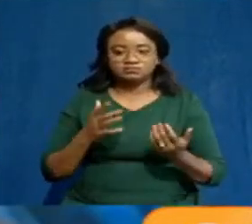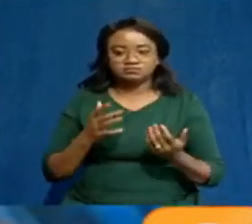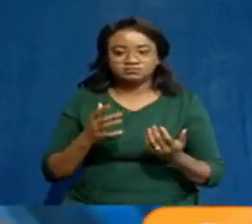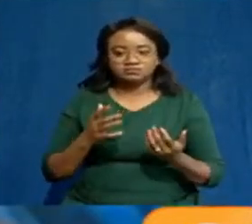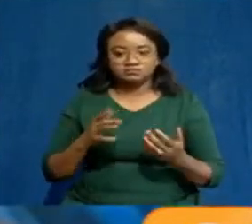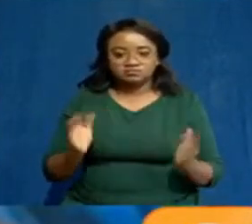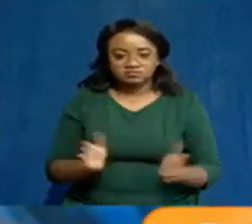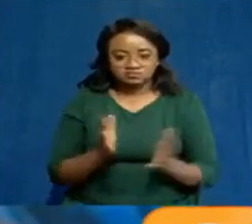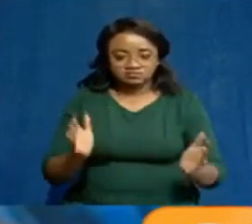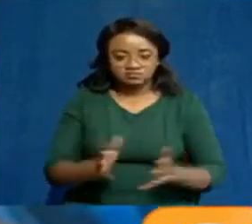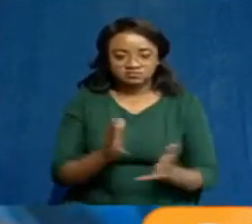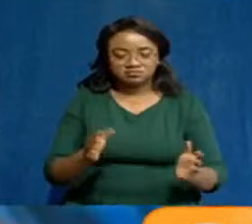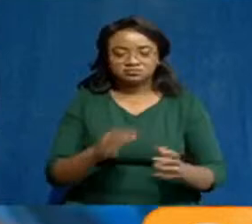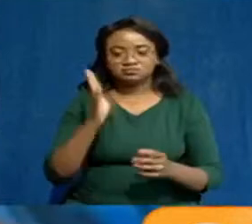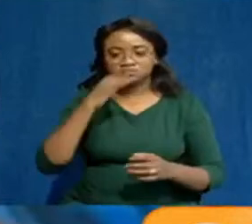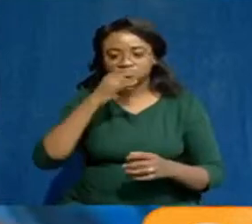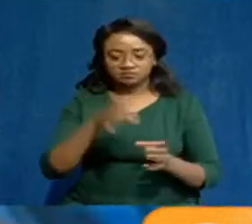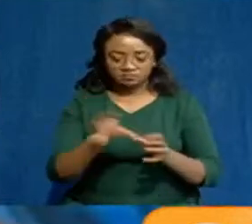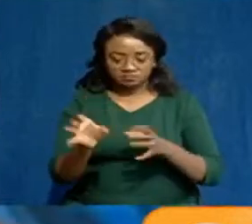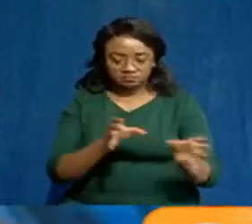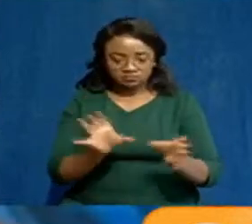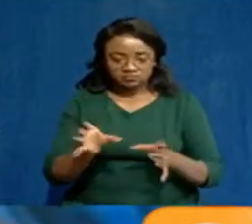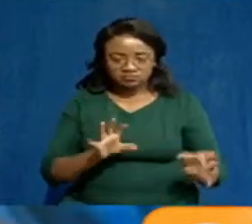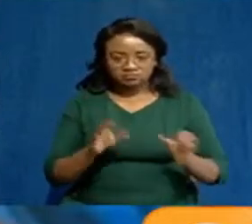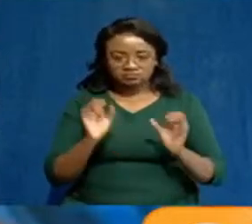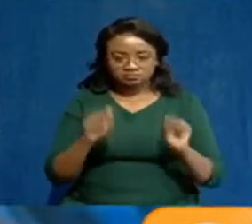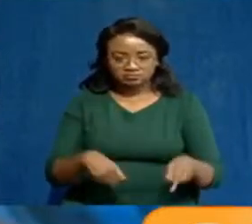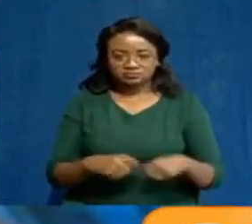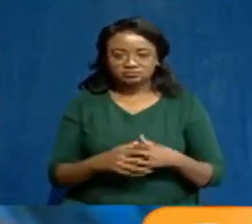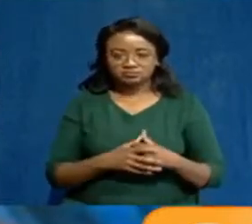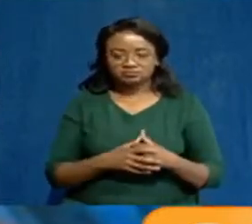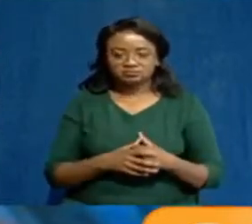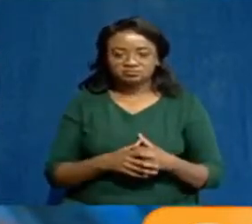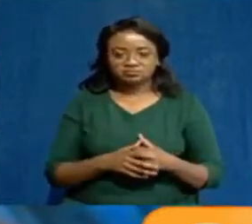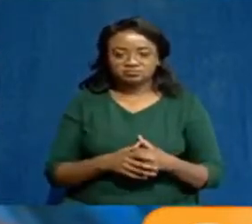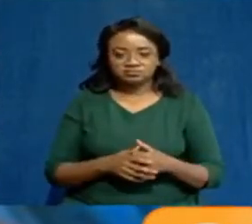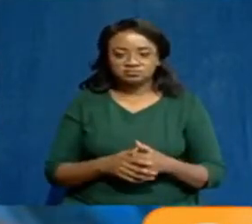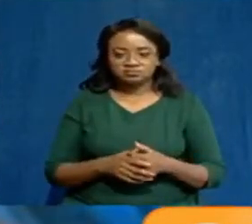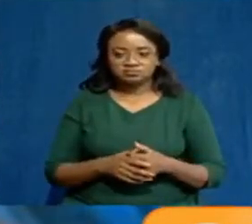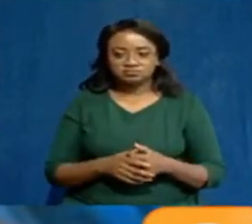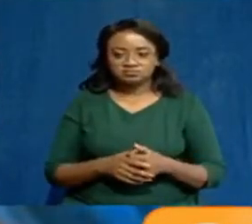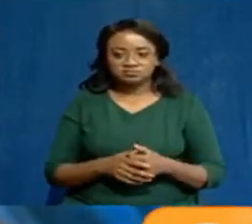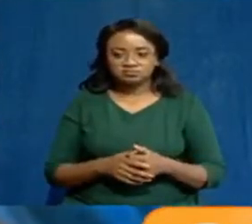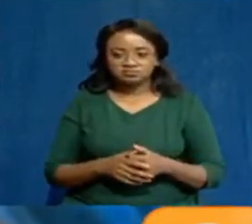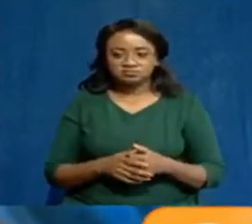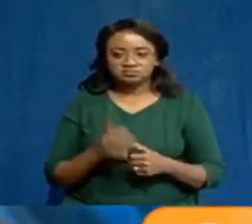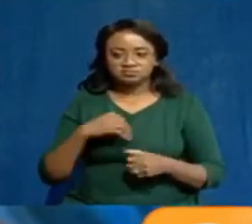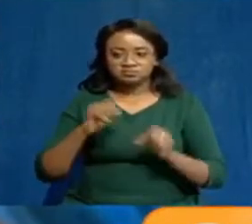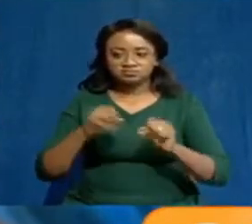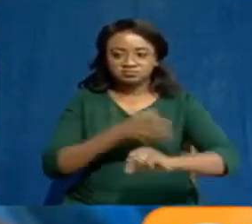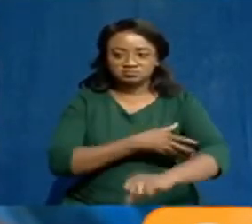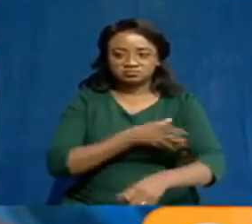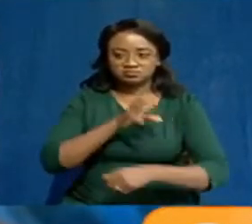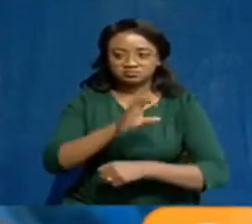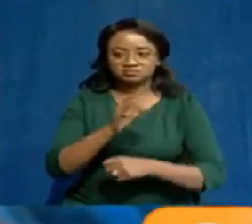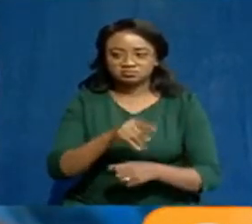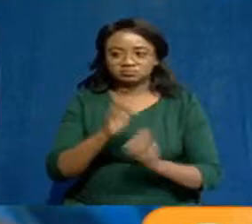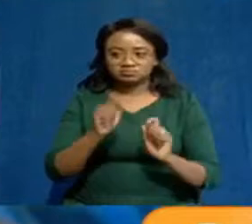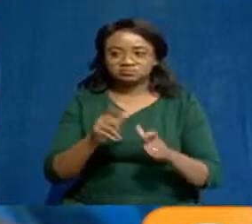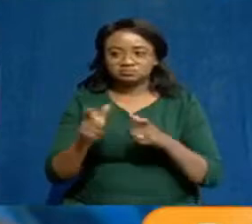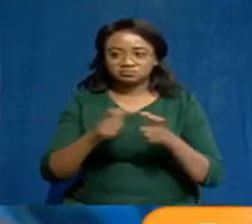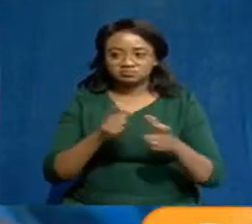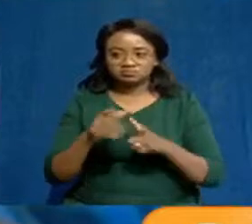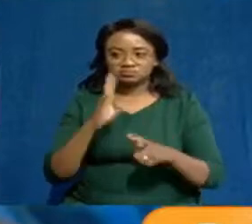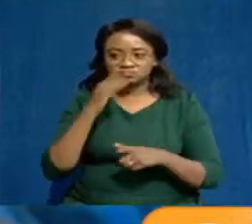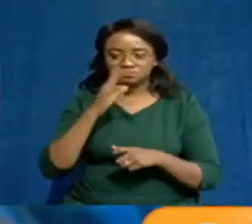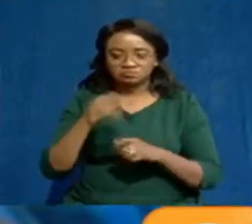of waste at source. So it promotes that by empowering the communities to be able to segregate their waste at source, which could be